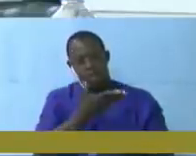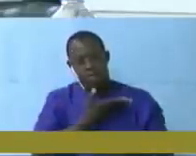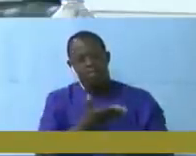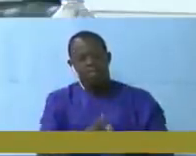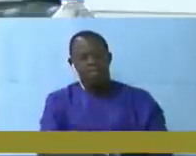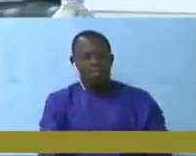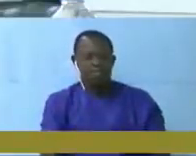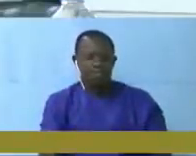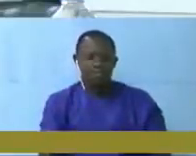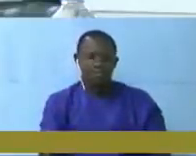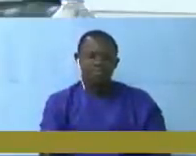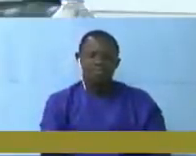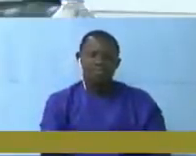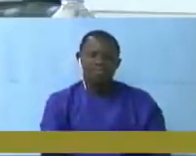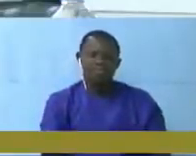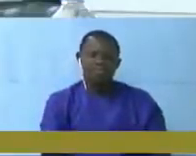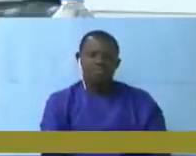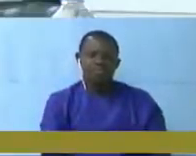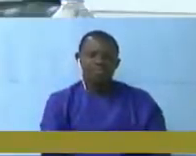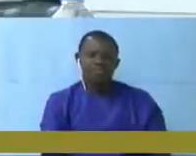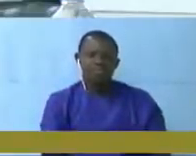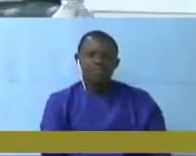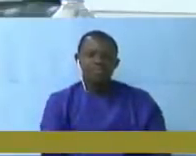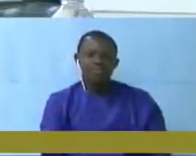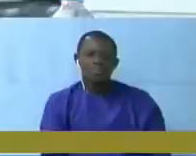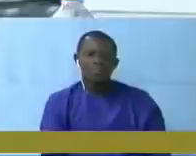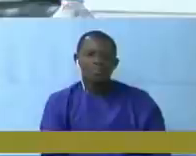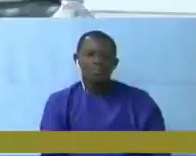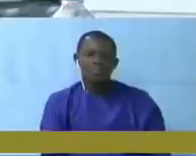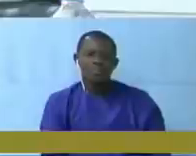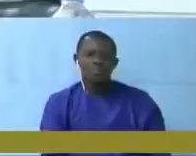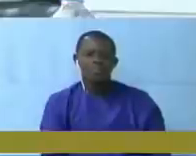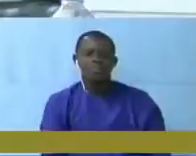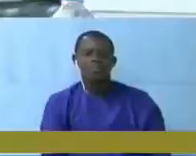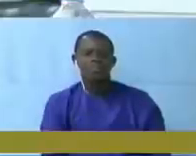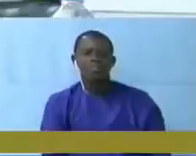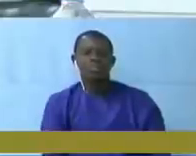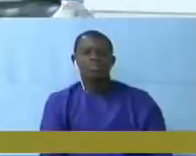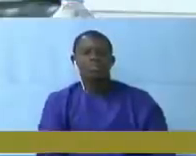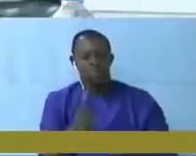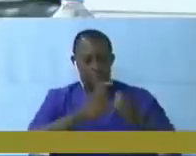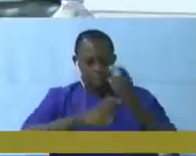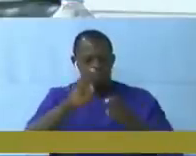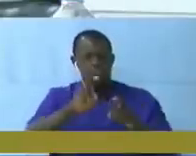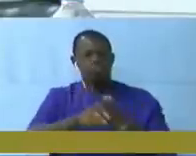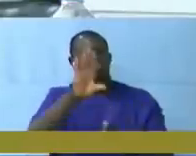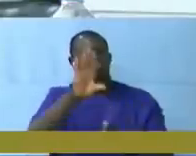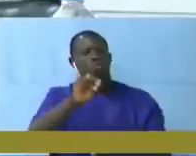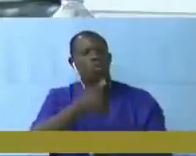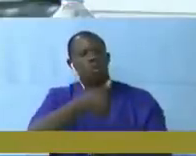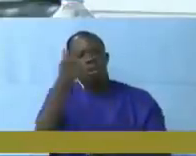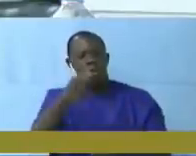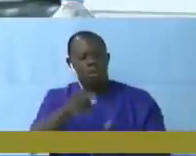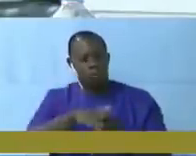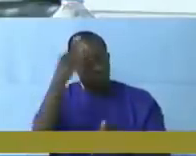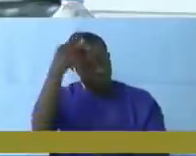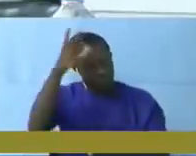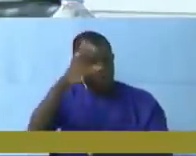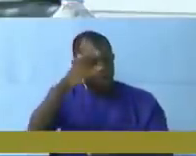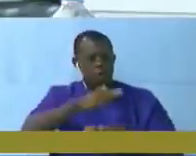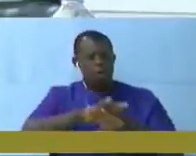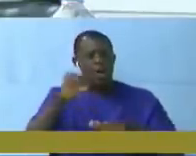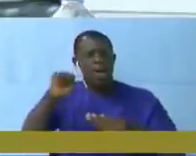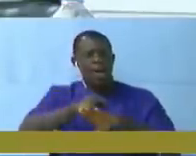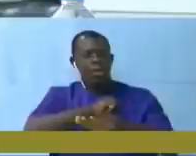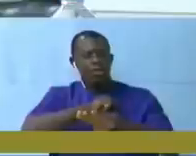fanké fitna ak wali féwolo. I did another course on economic, social and cultural rights. They